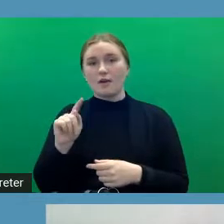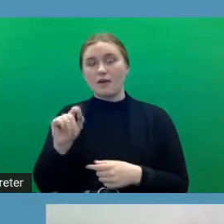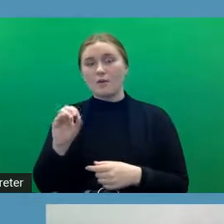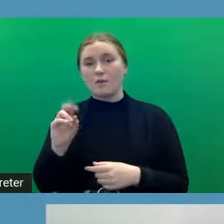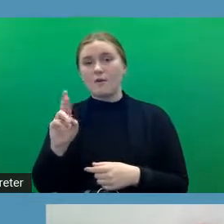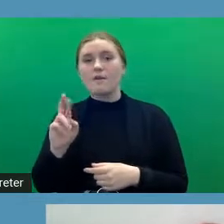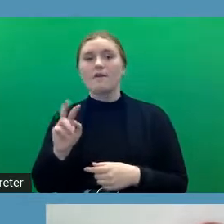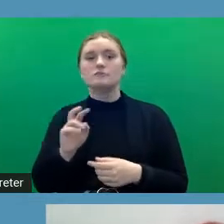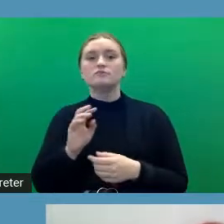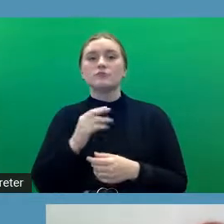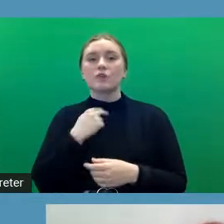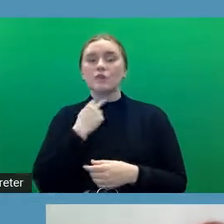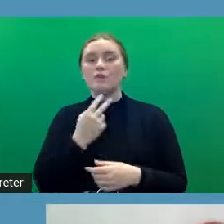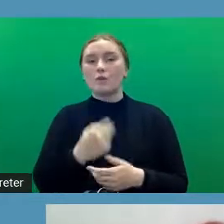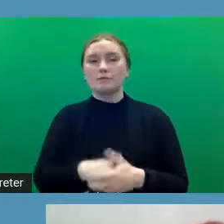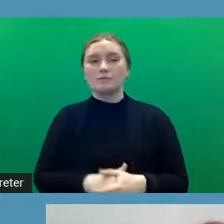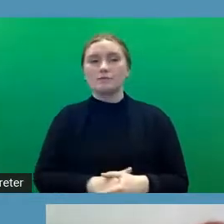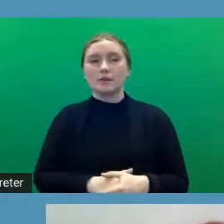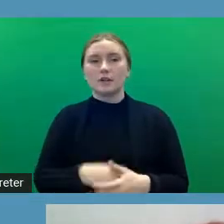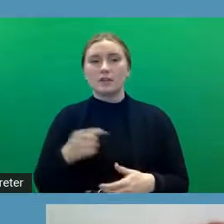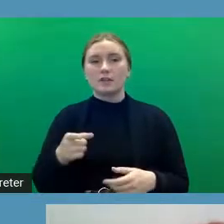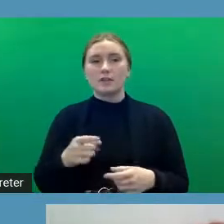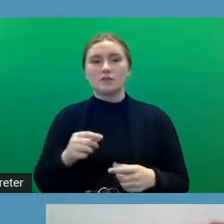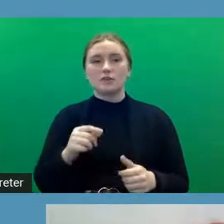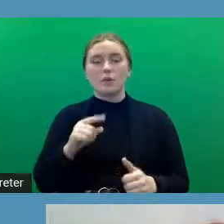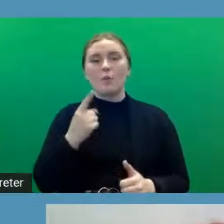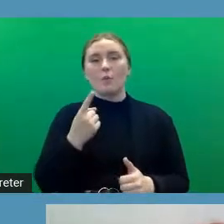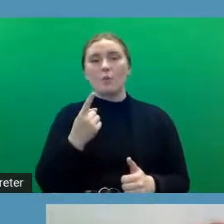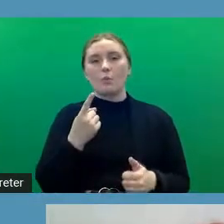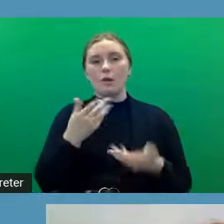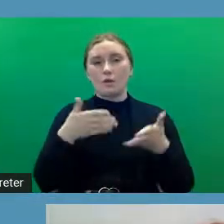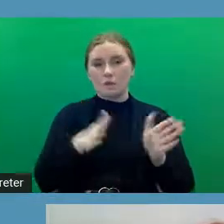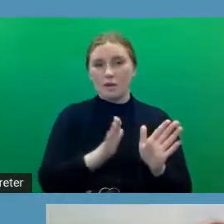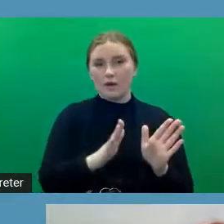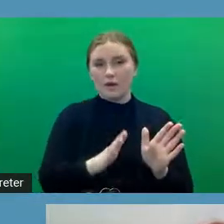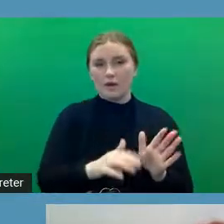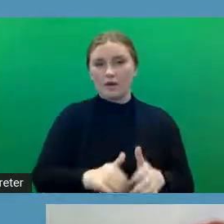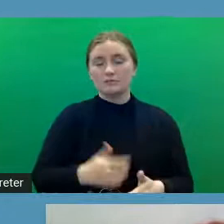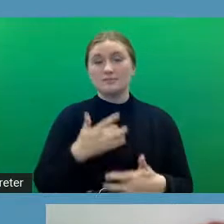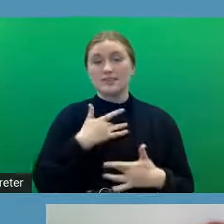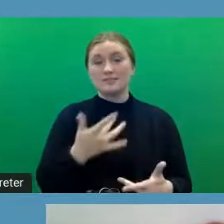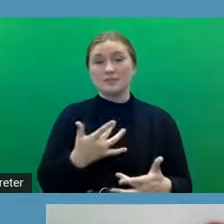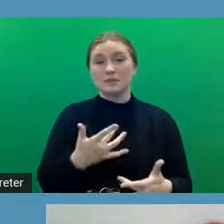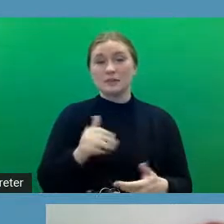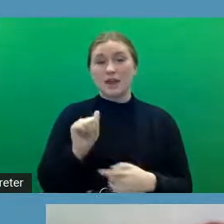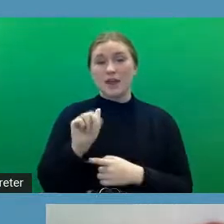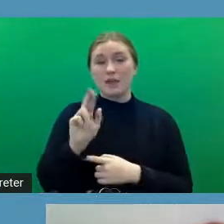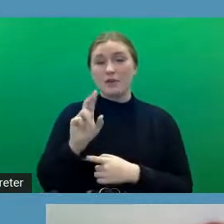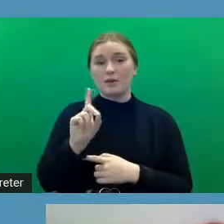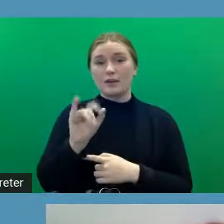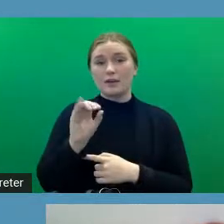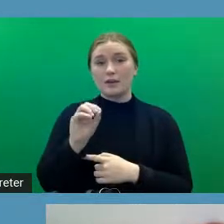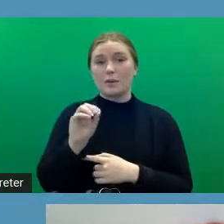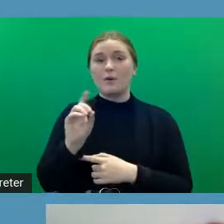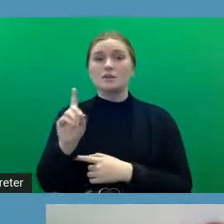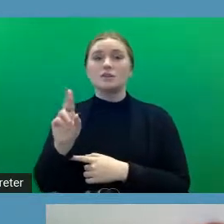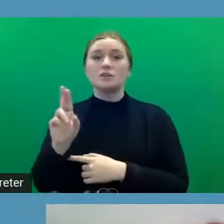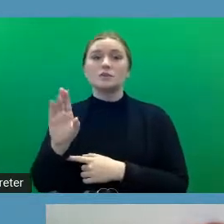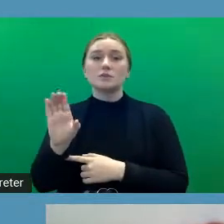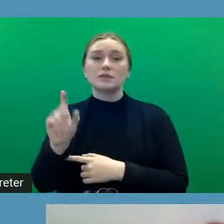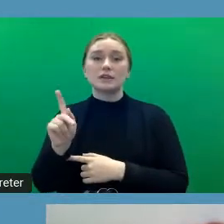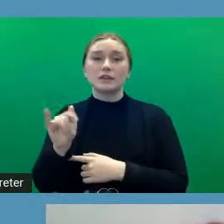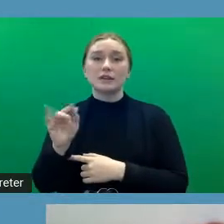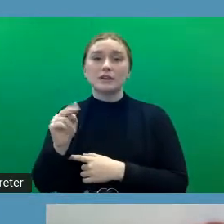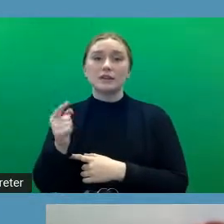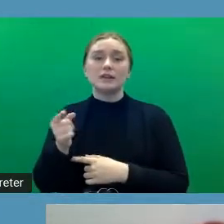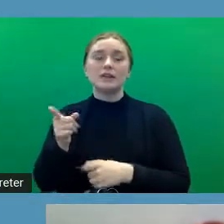visual information. So that's one approach. Typically, this is where audio ducking is used so that that describer's voice